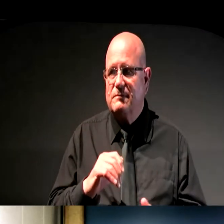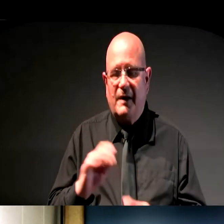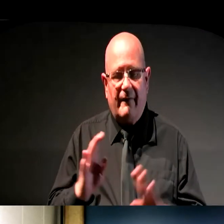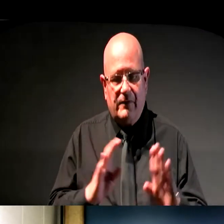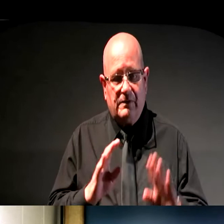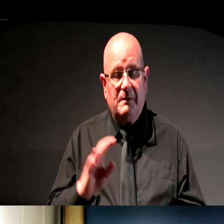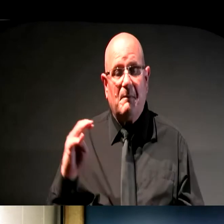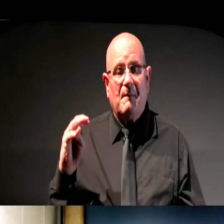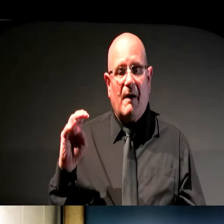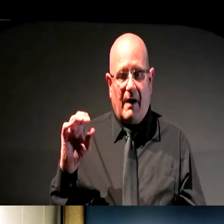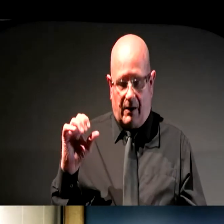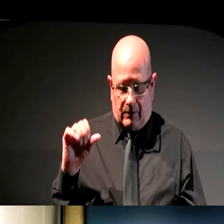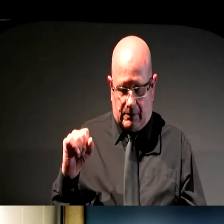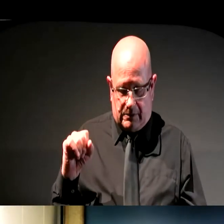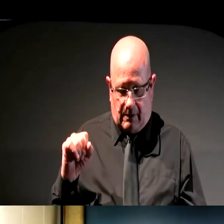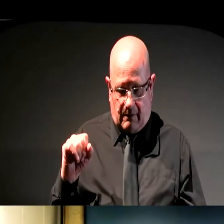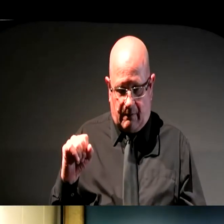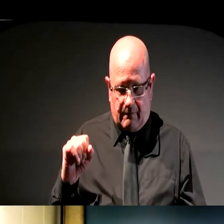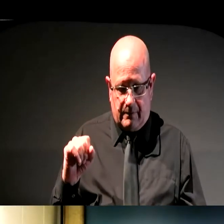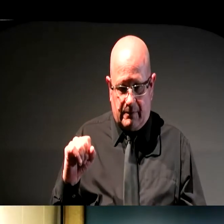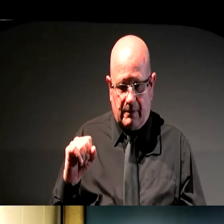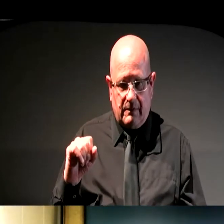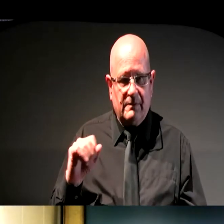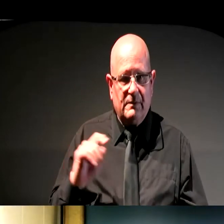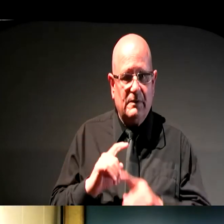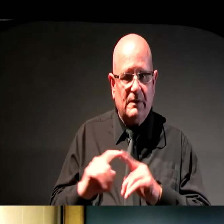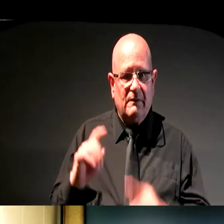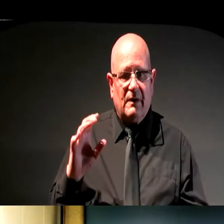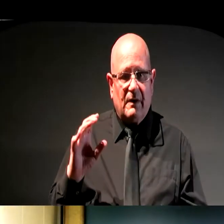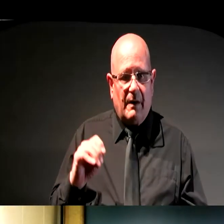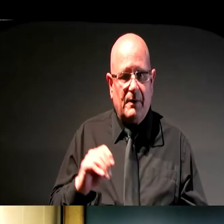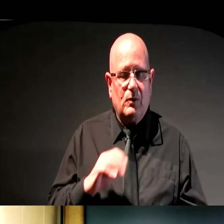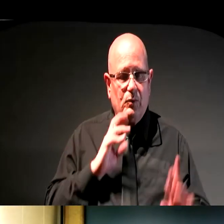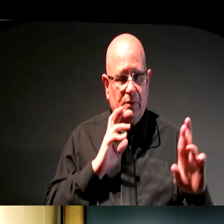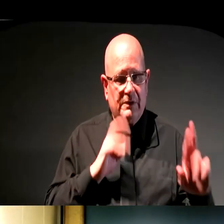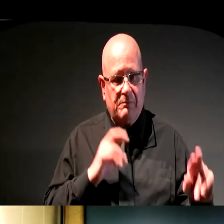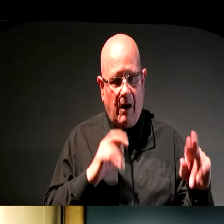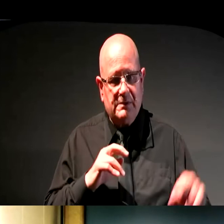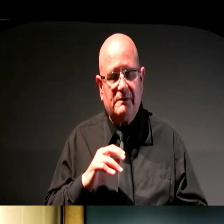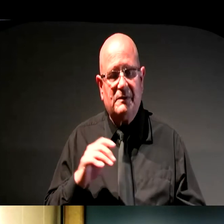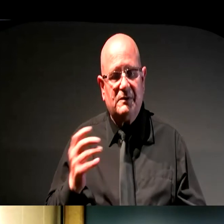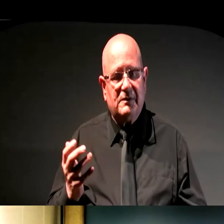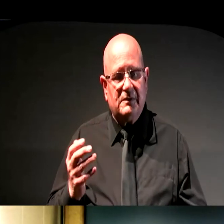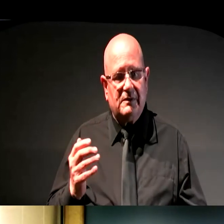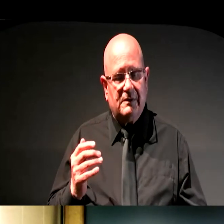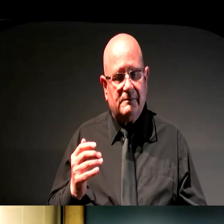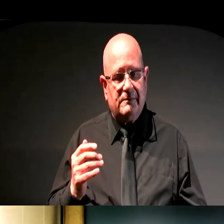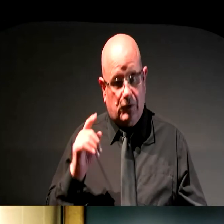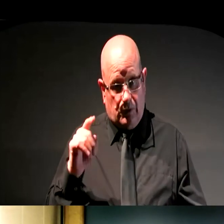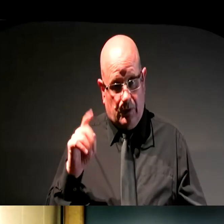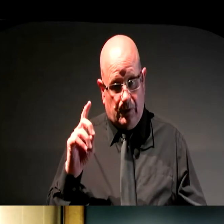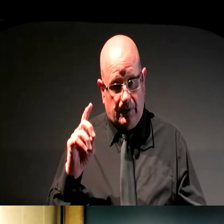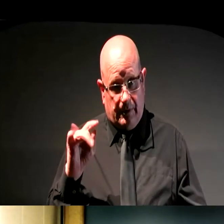Microsoft and a lot of technology companies are very performance driven. There is a level of, you did a